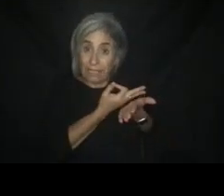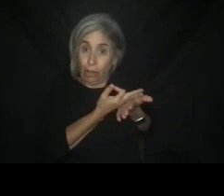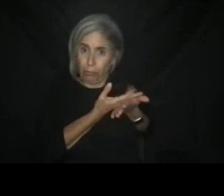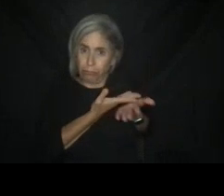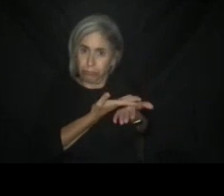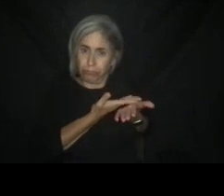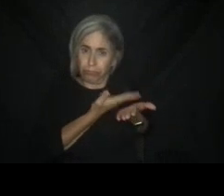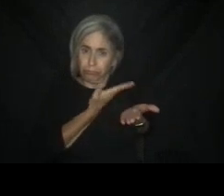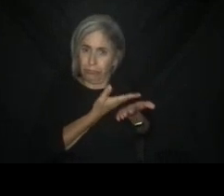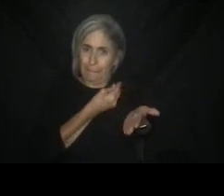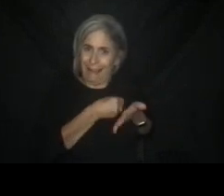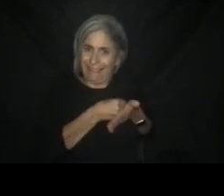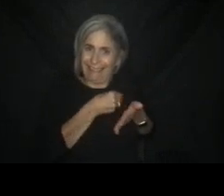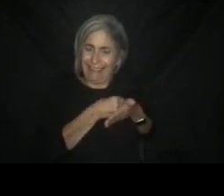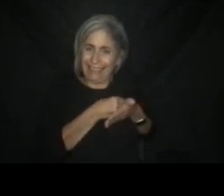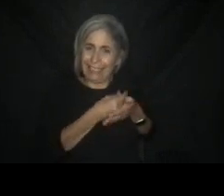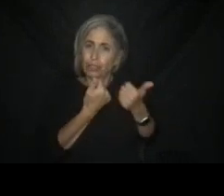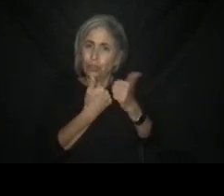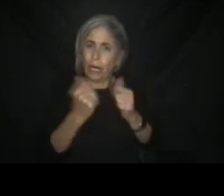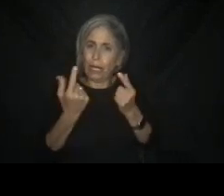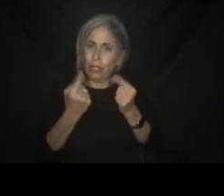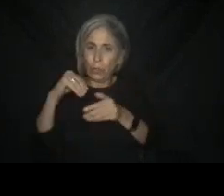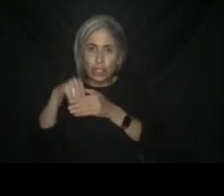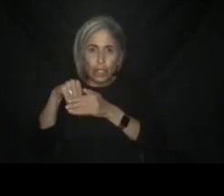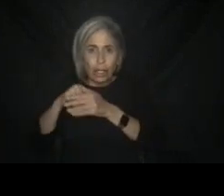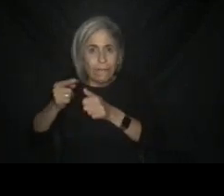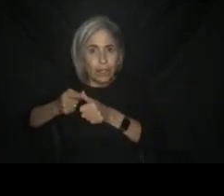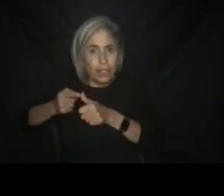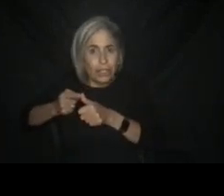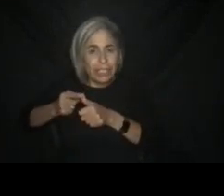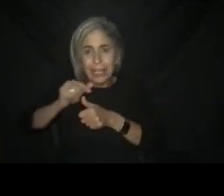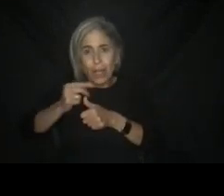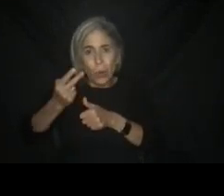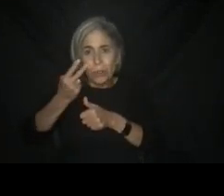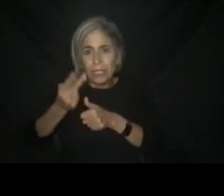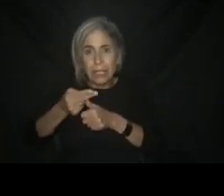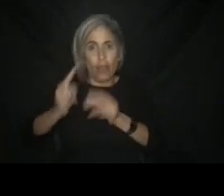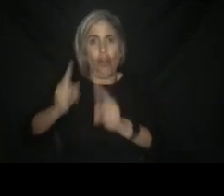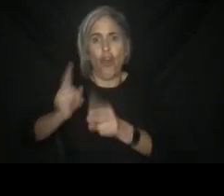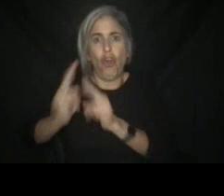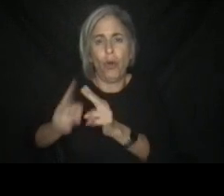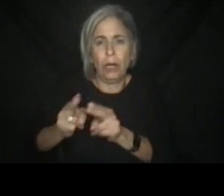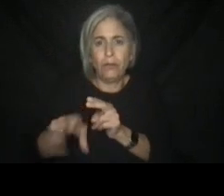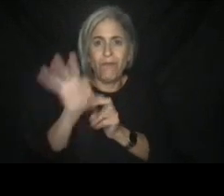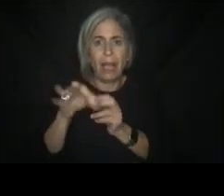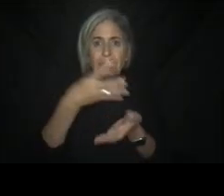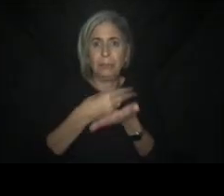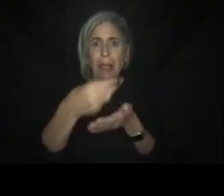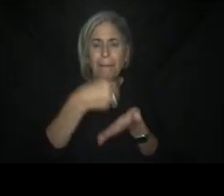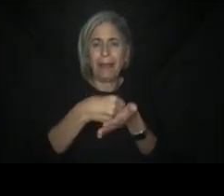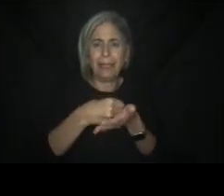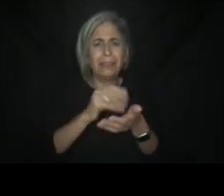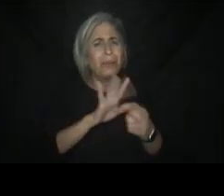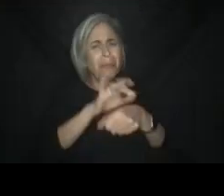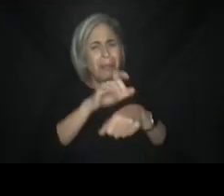let's try to do it internally. I don't see the rush. We have